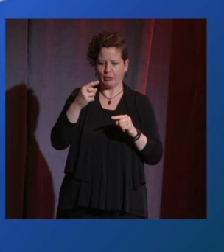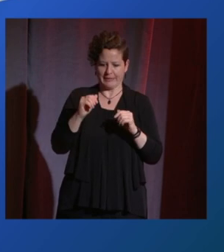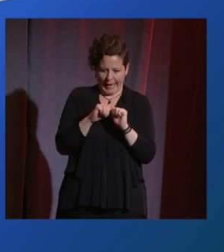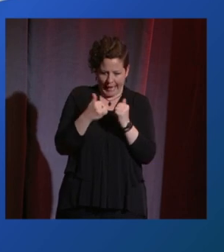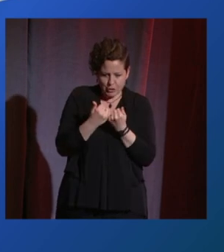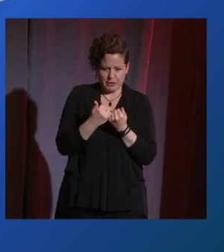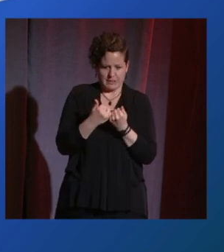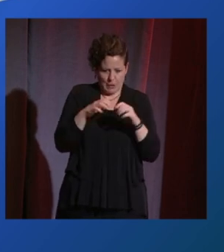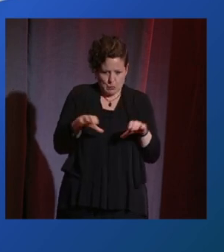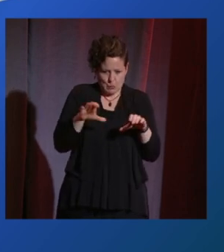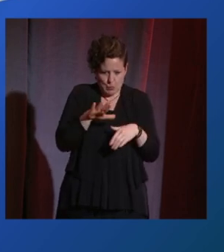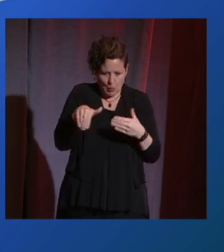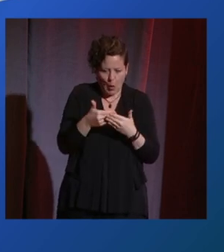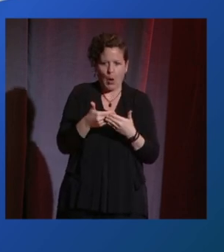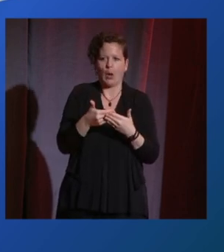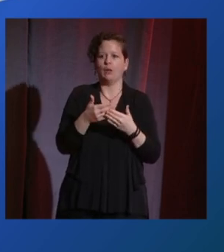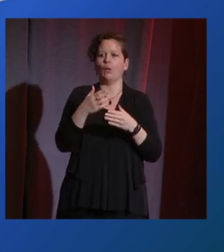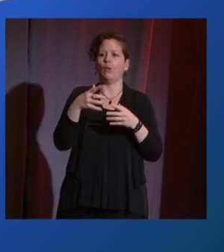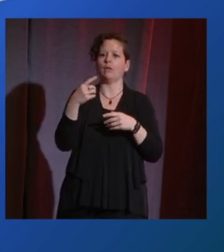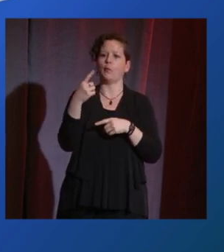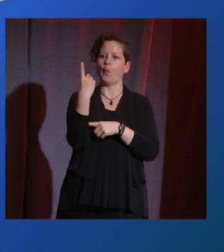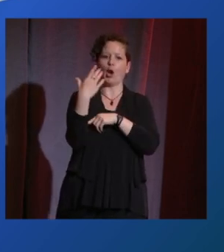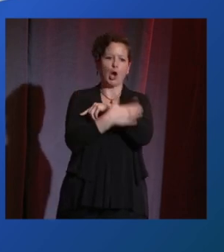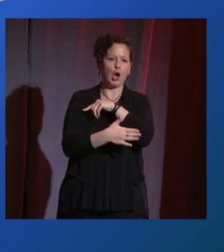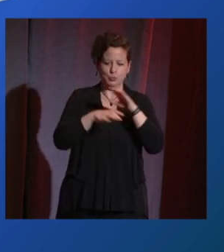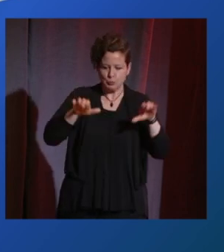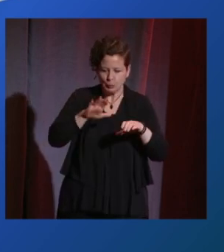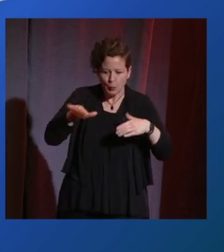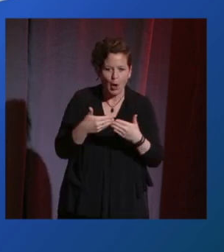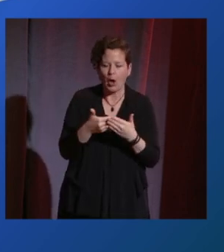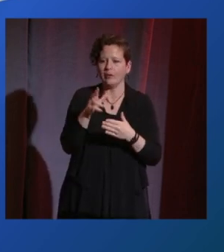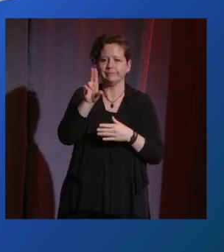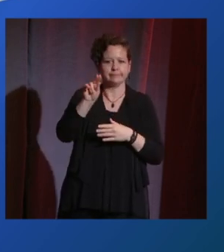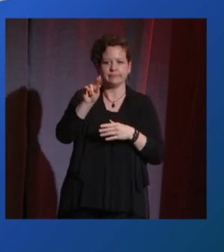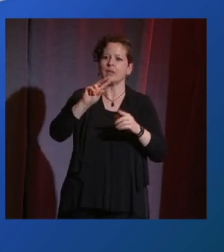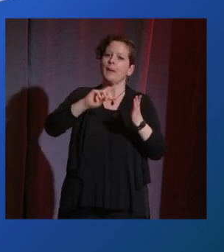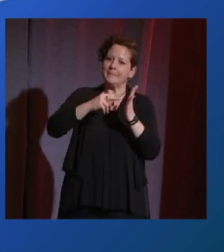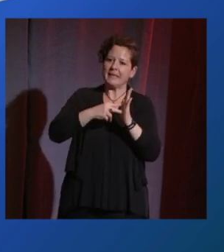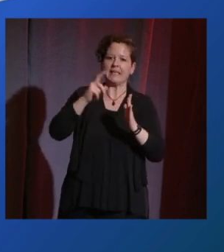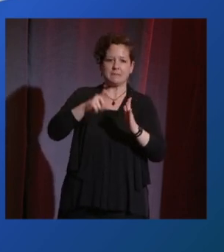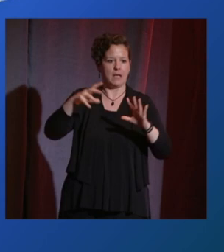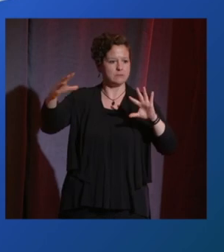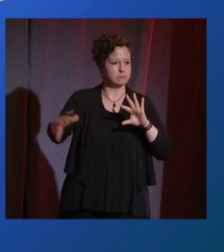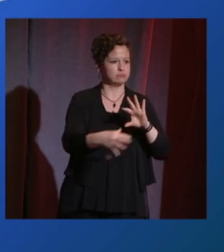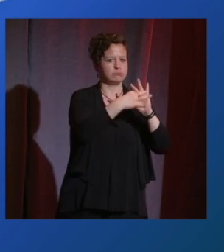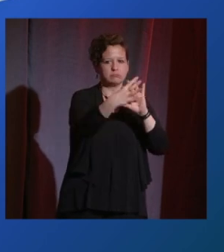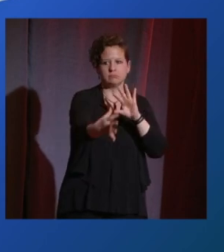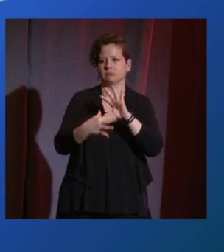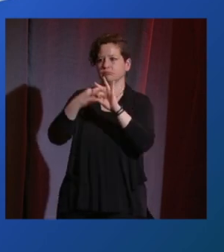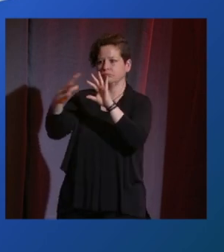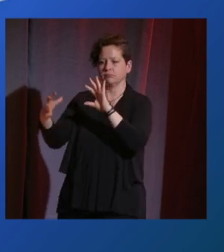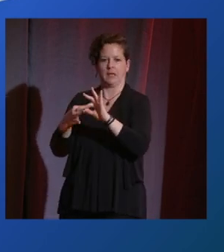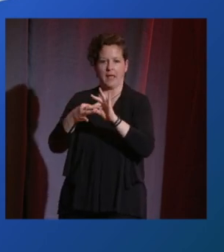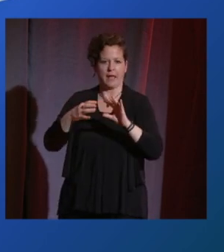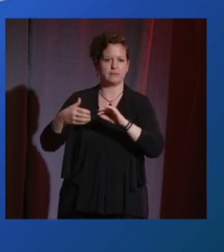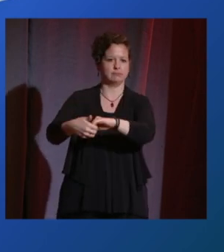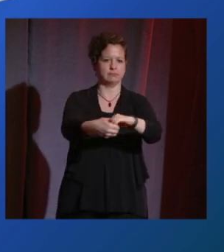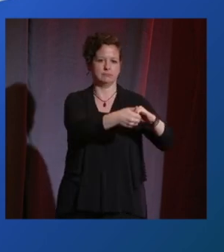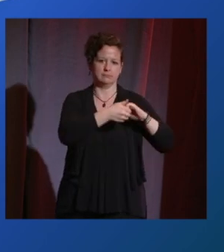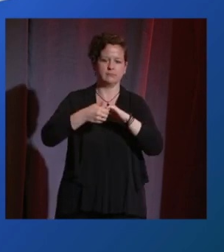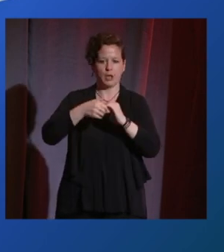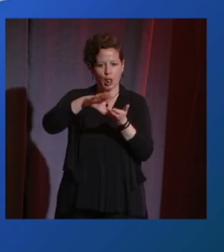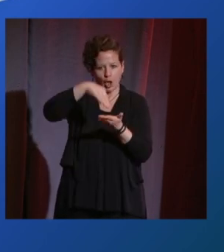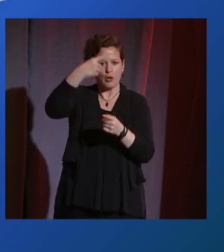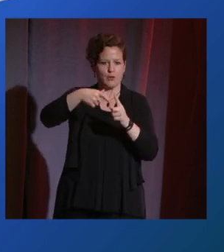so in order for that to happen for us to be successful we have to bridge the gap and understand and learn for one another uh ask more